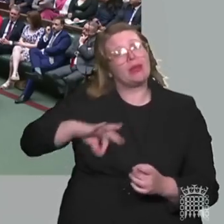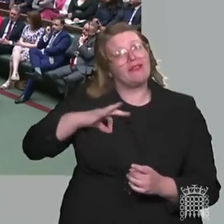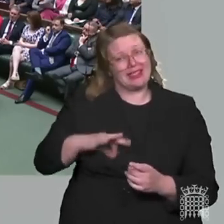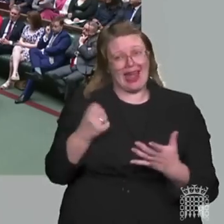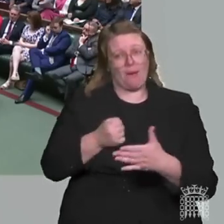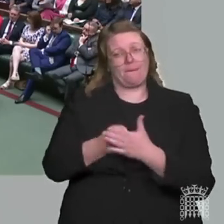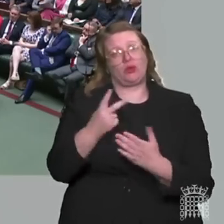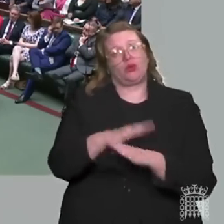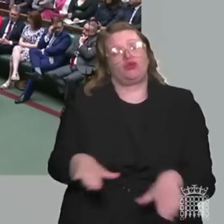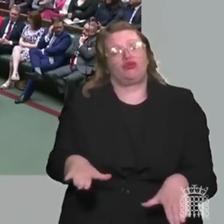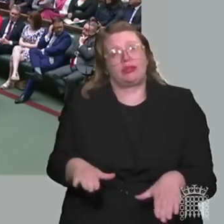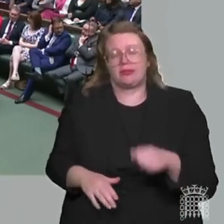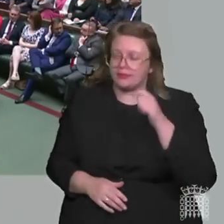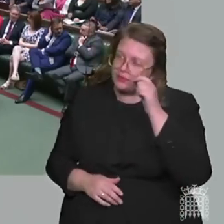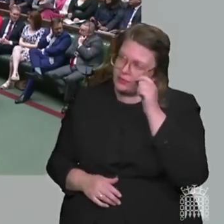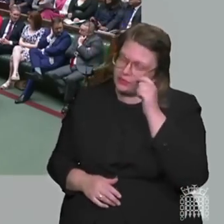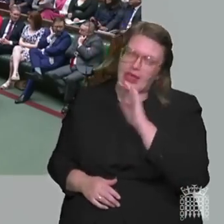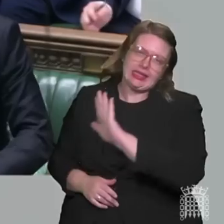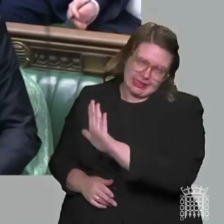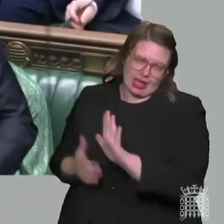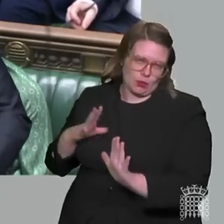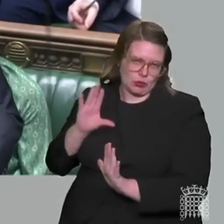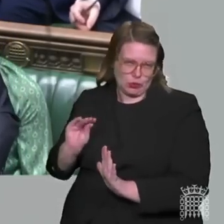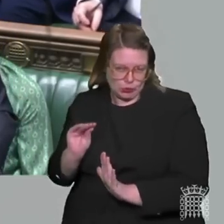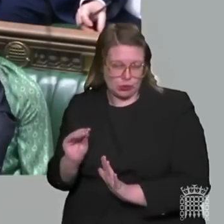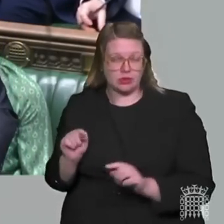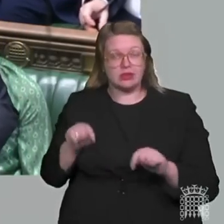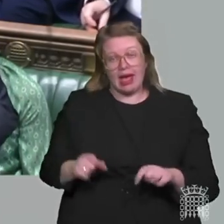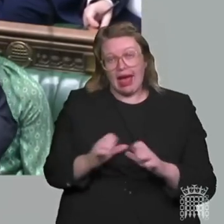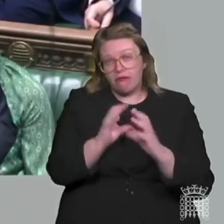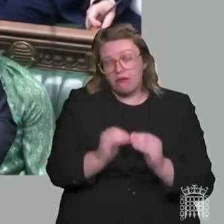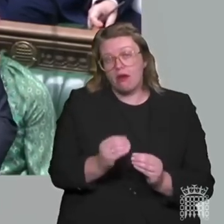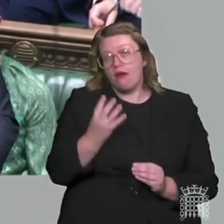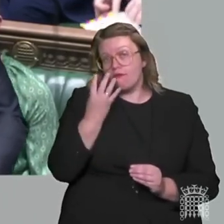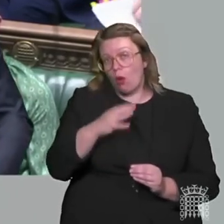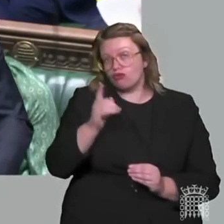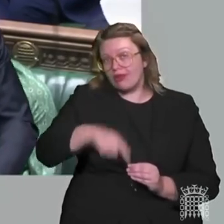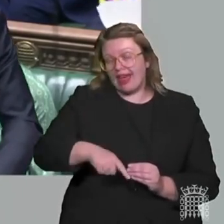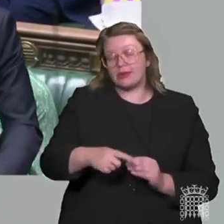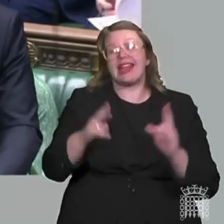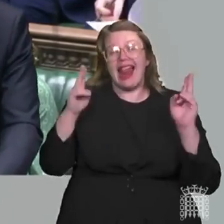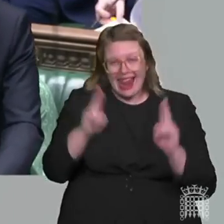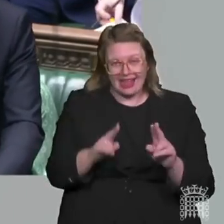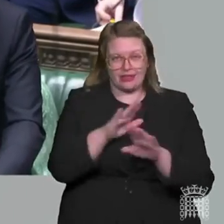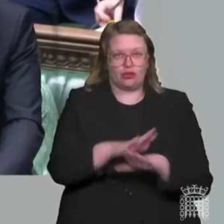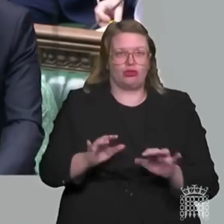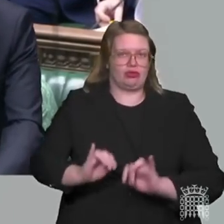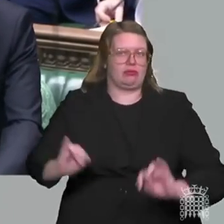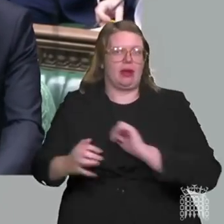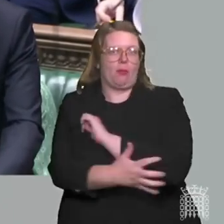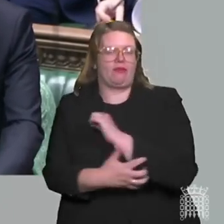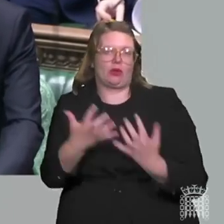Speaker, I'd just like to gently point out to the honourable lady that there are in fact 400,000 fewer children in absolute poverty than